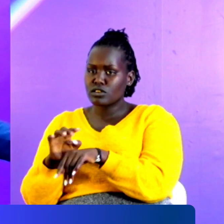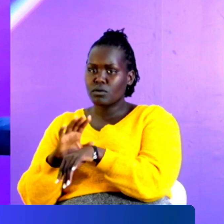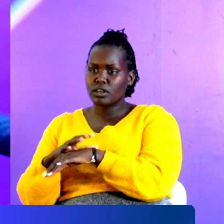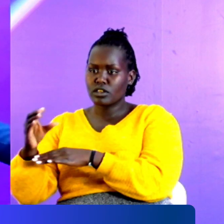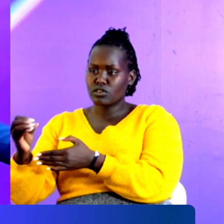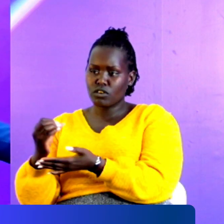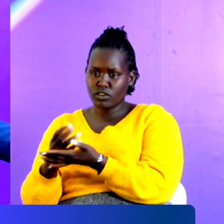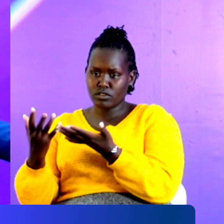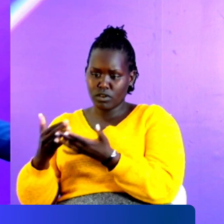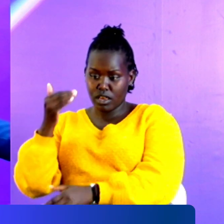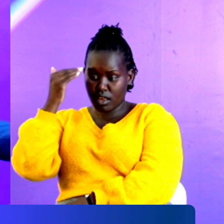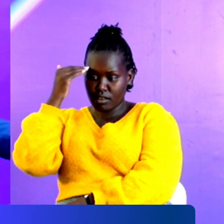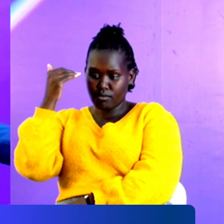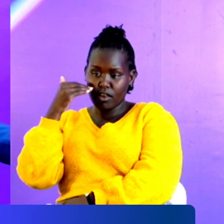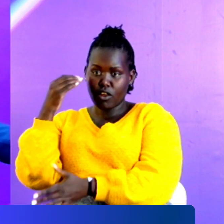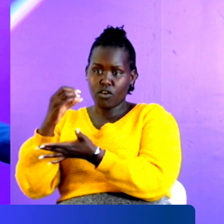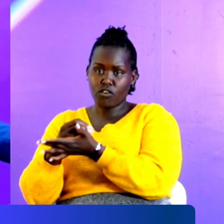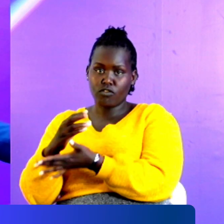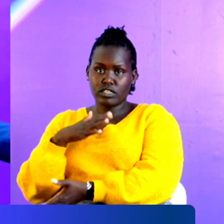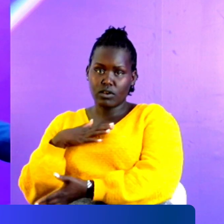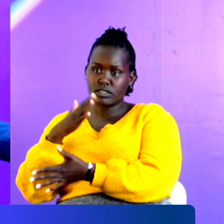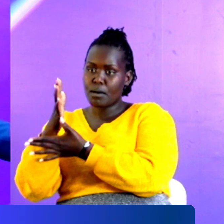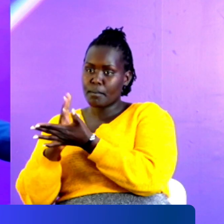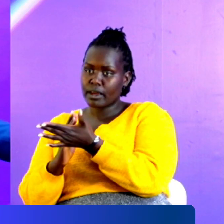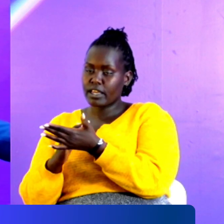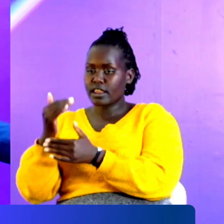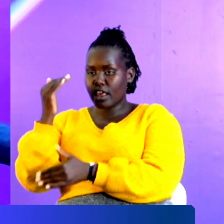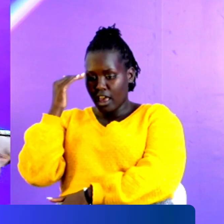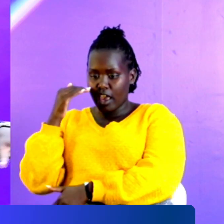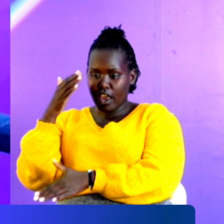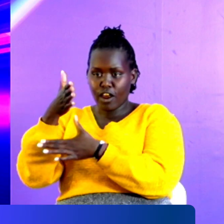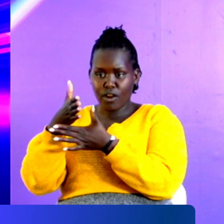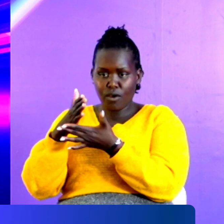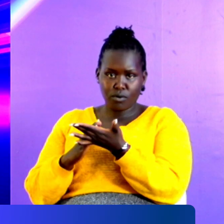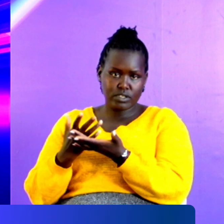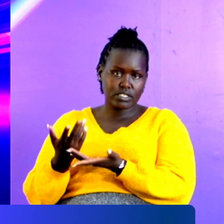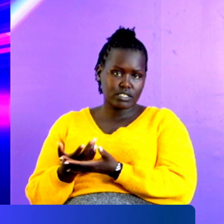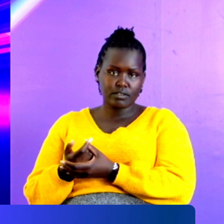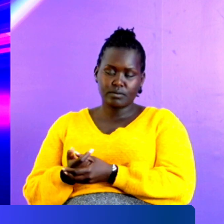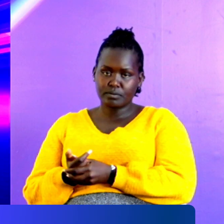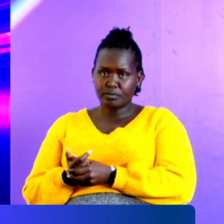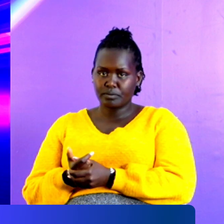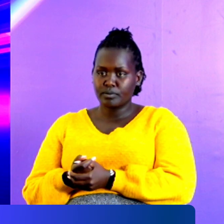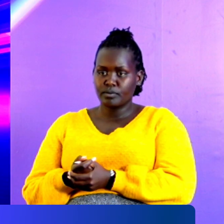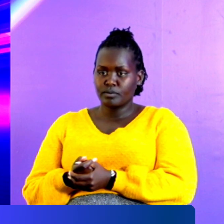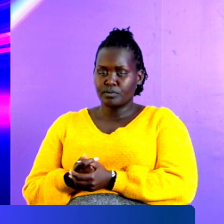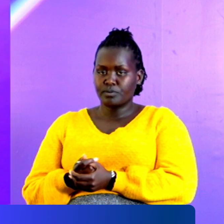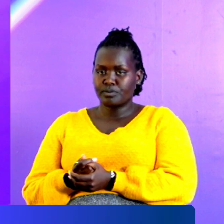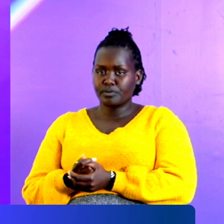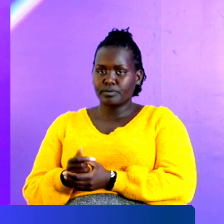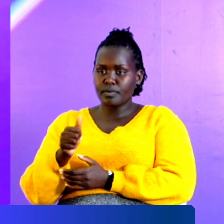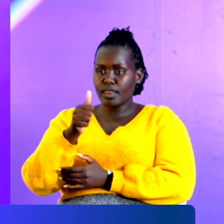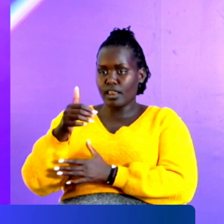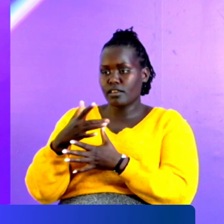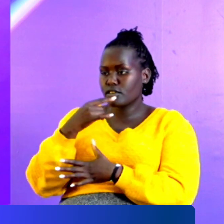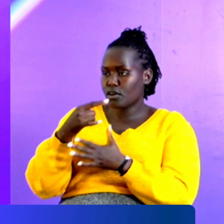in our head office, party headquarters. Okay? The famous Upper Hill office that Sifuna always talks about. Upper Hill. Yeah. Hao wengine